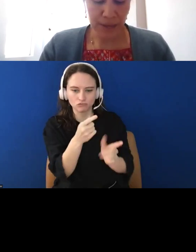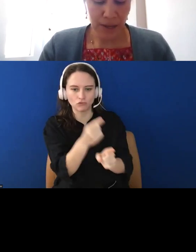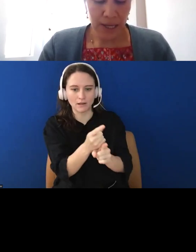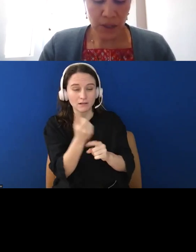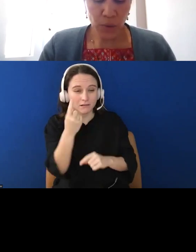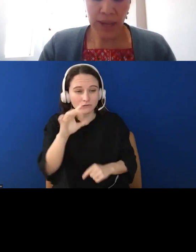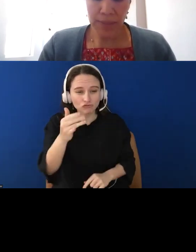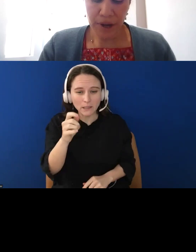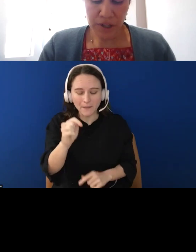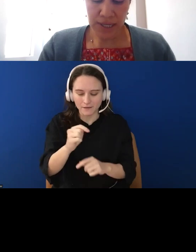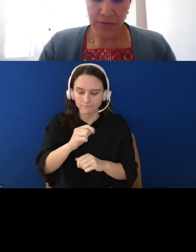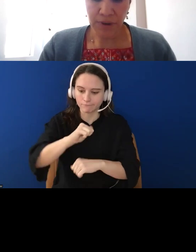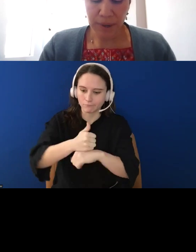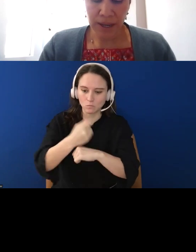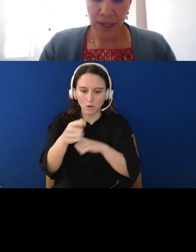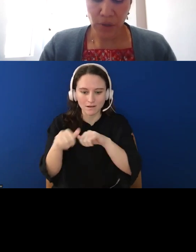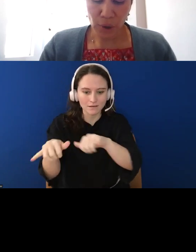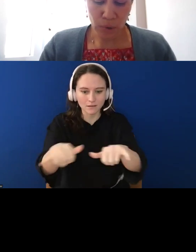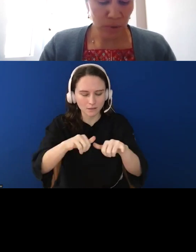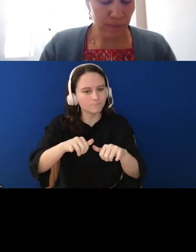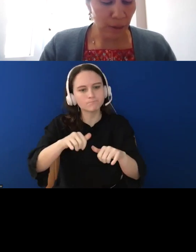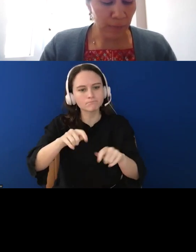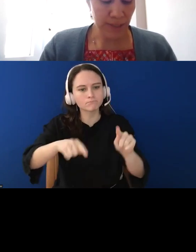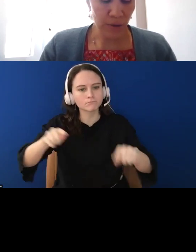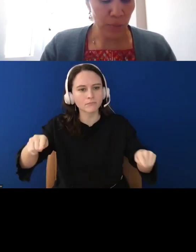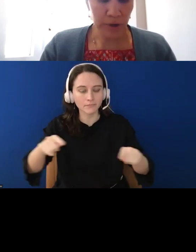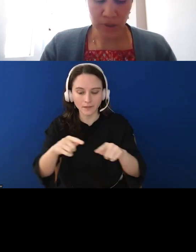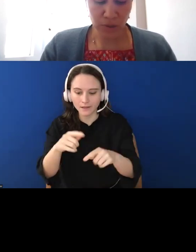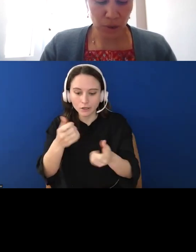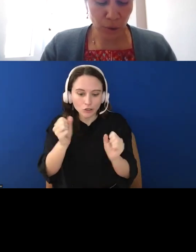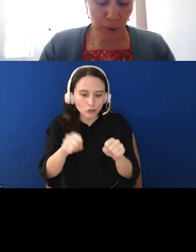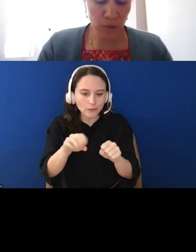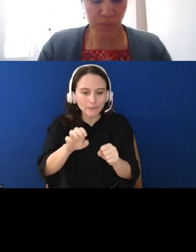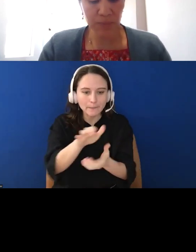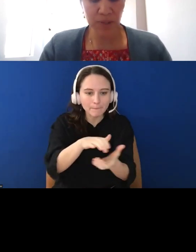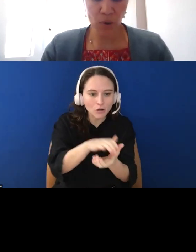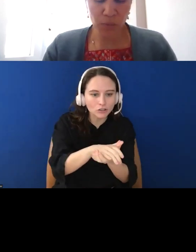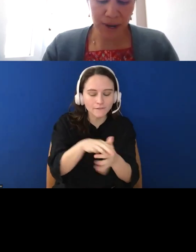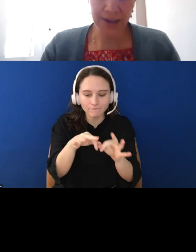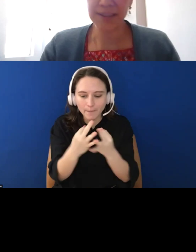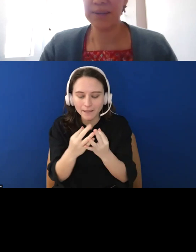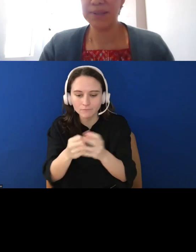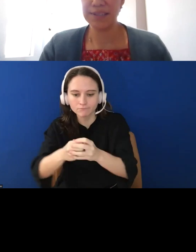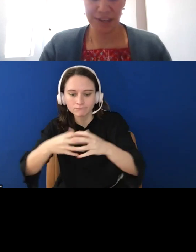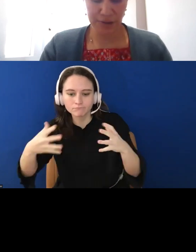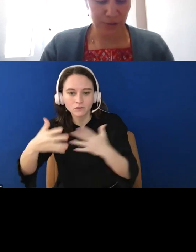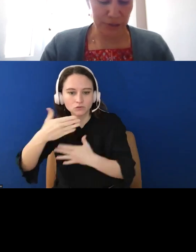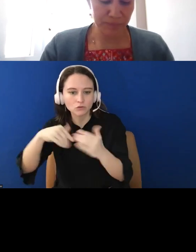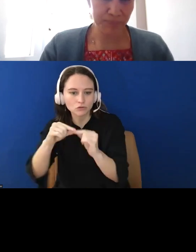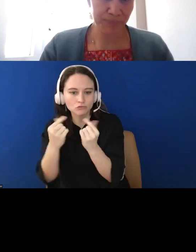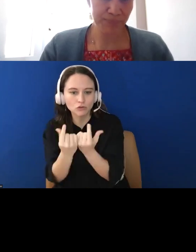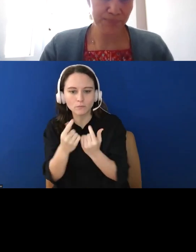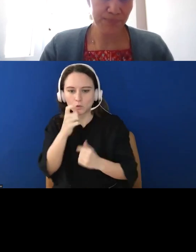entity. It could emerge as a family and grow to develop as a corporate social group whose members occupy a delimited